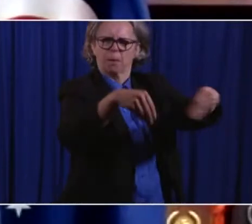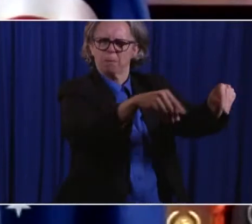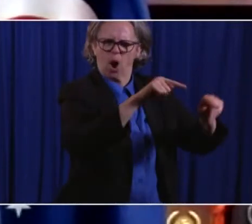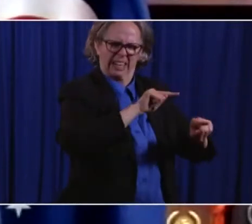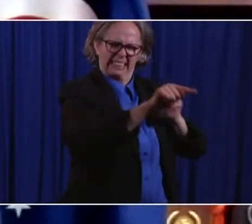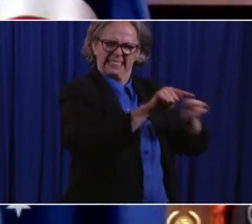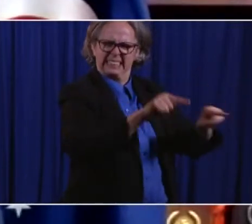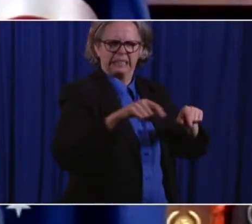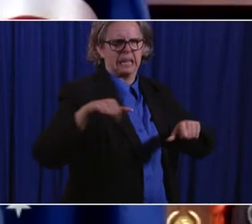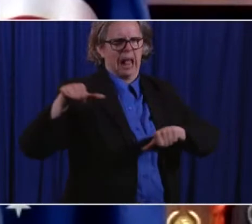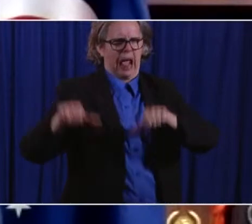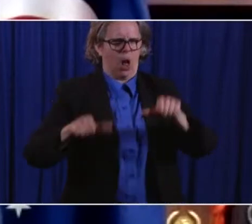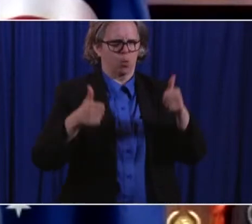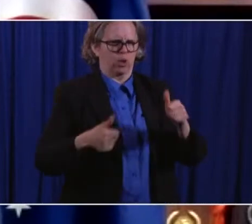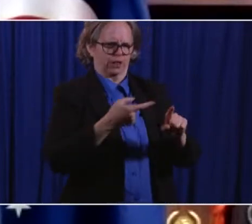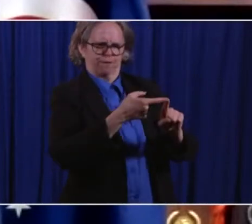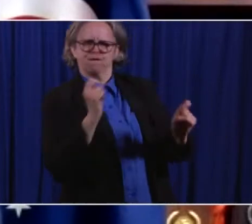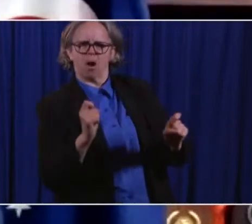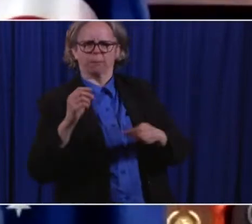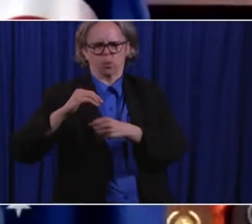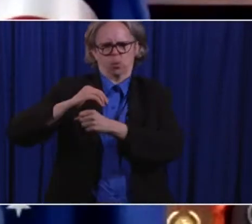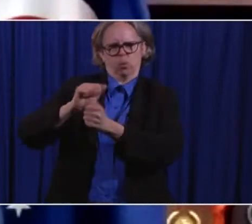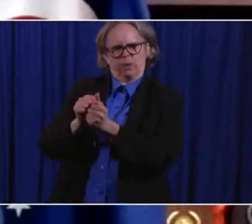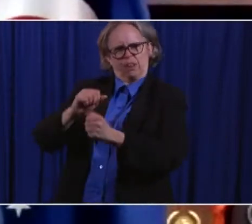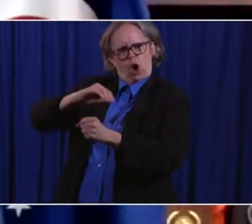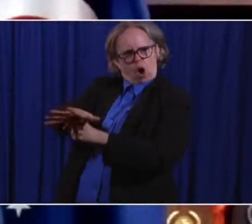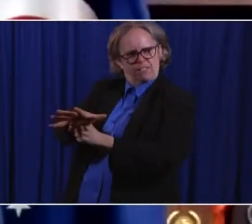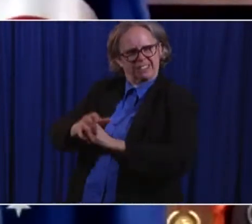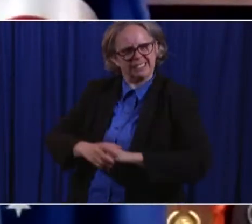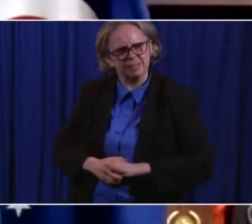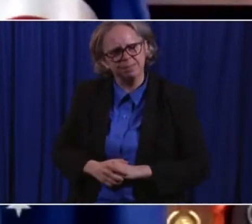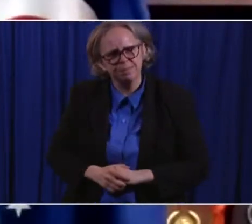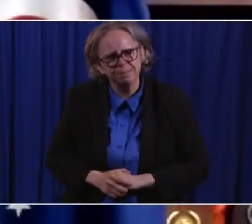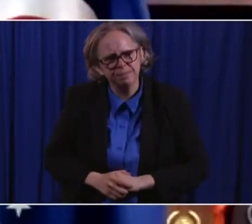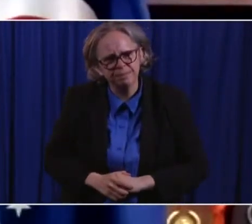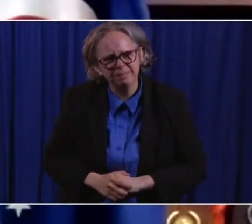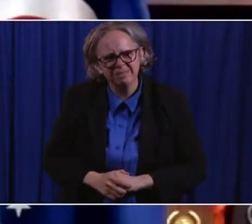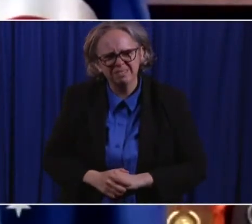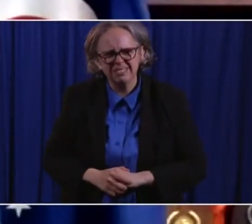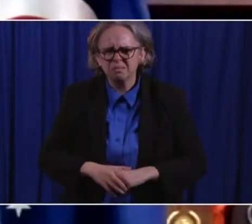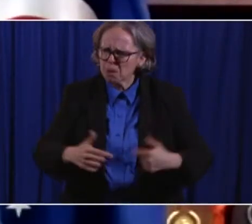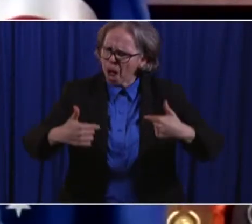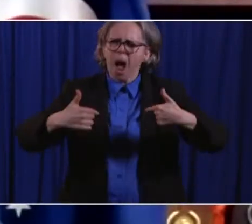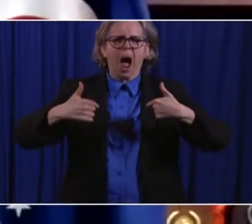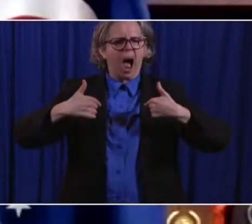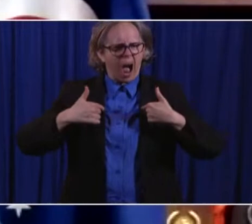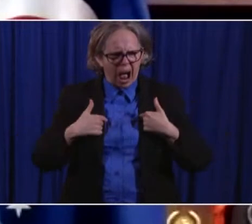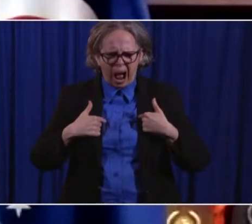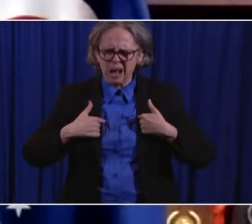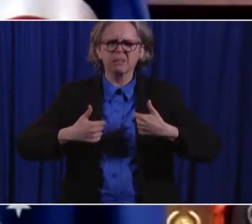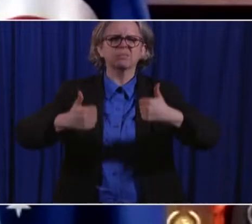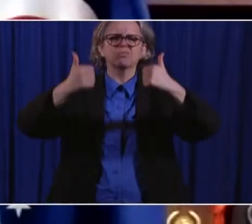I have tried to explain that the Chinese government needs to be held